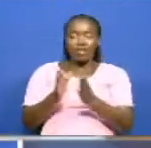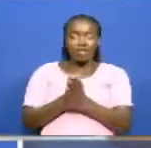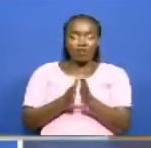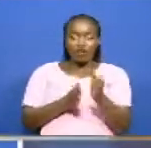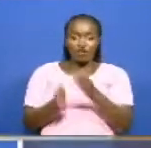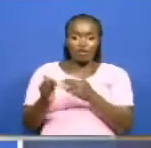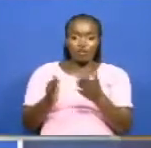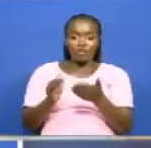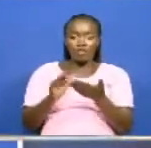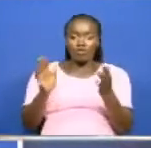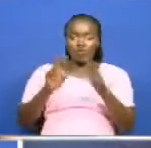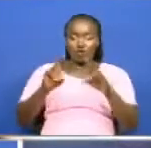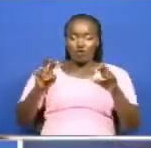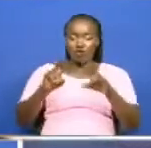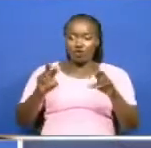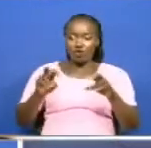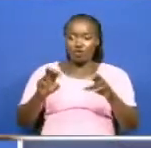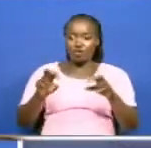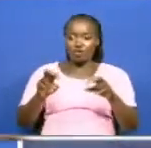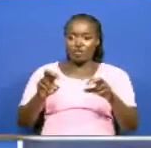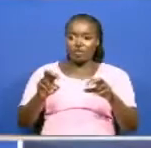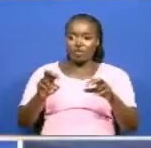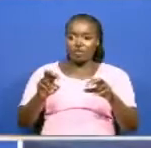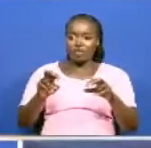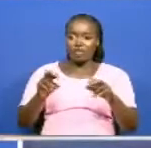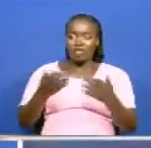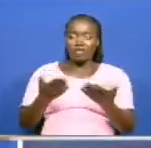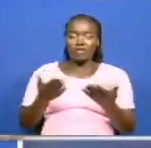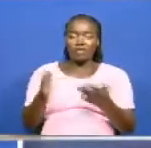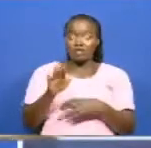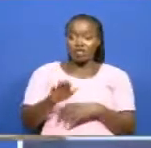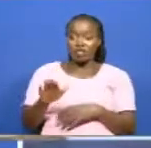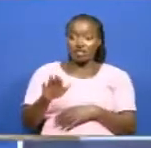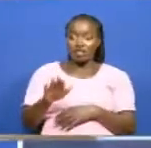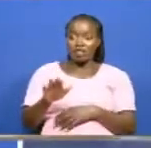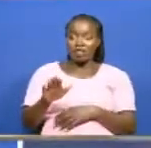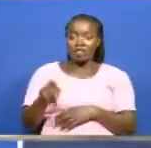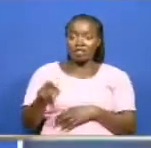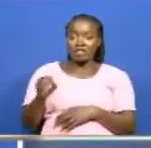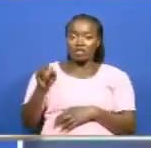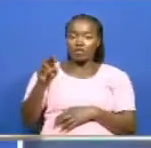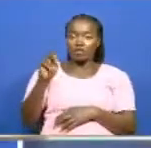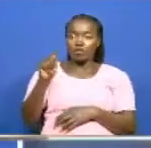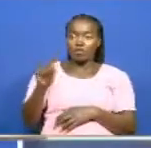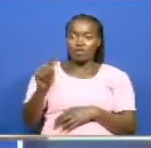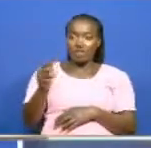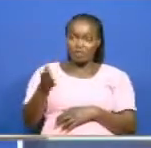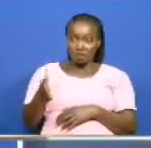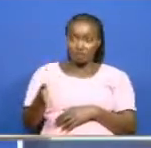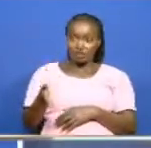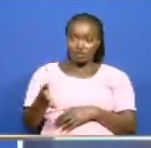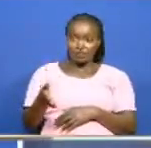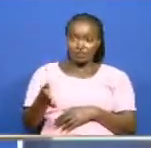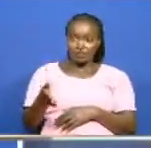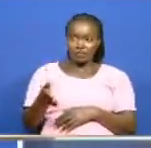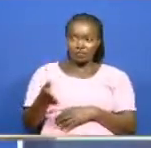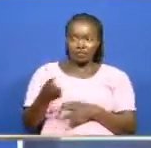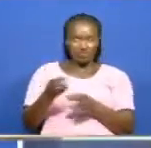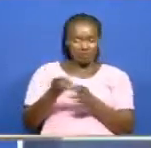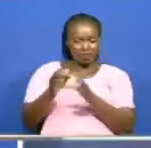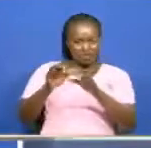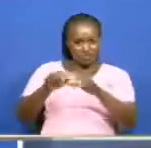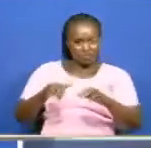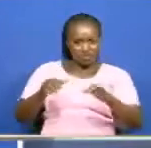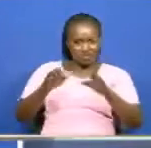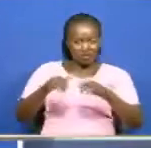elsewhere, they are worried about a planned seaport in the area, the port of Kimani. Hii bahari inataka kuchimbwa,